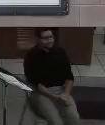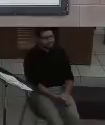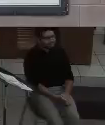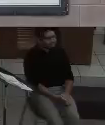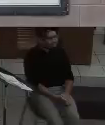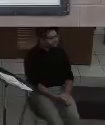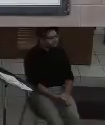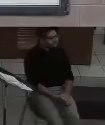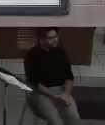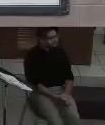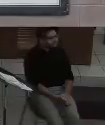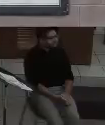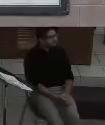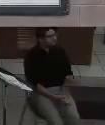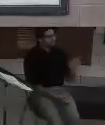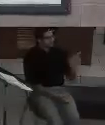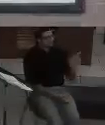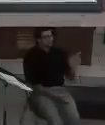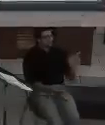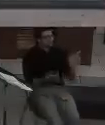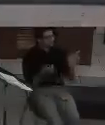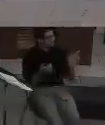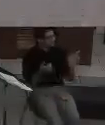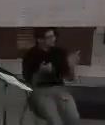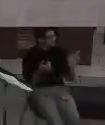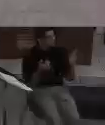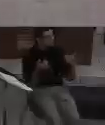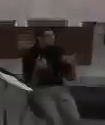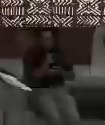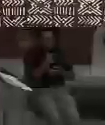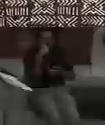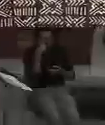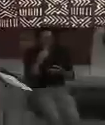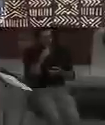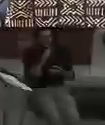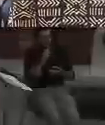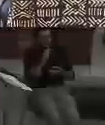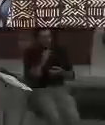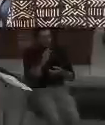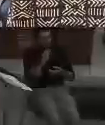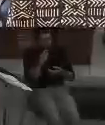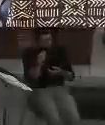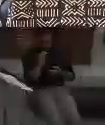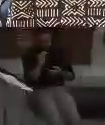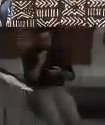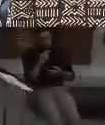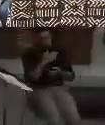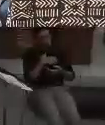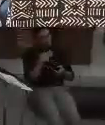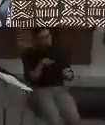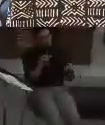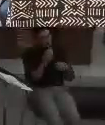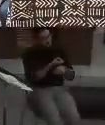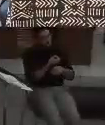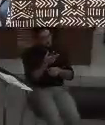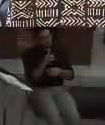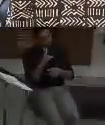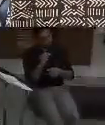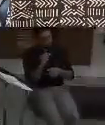Adults are having a chili sale as I'm back at 12:30 and participate in